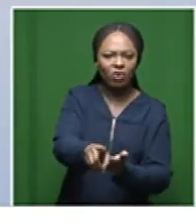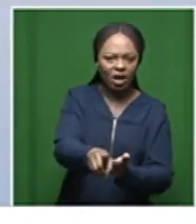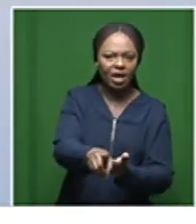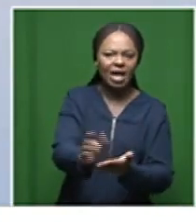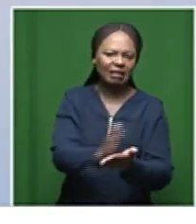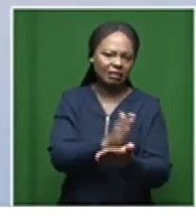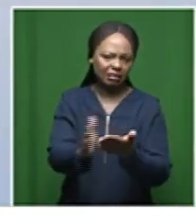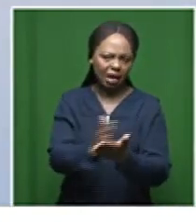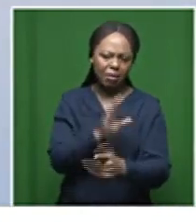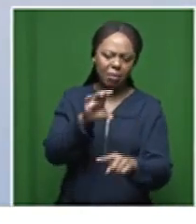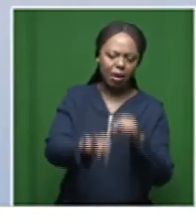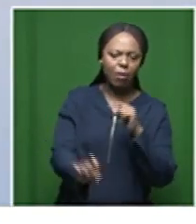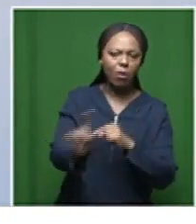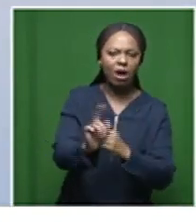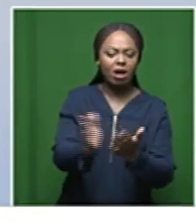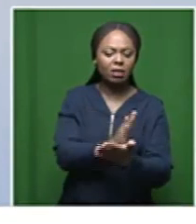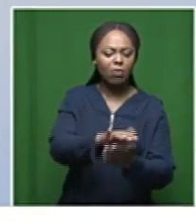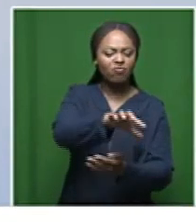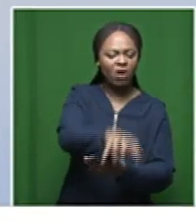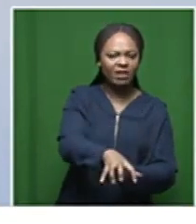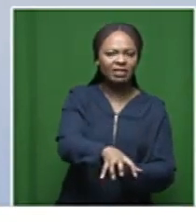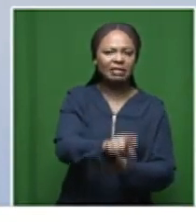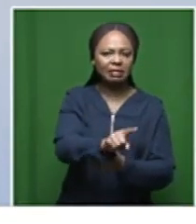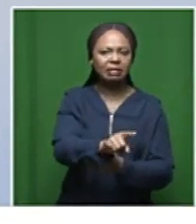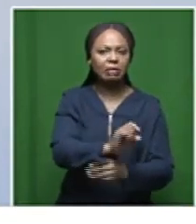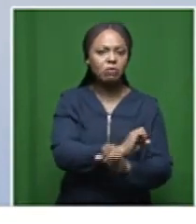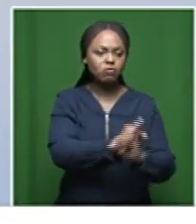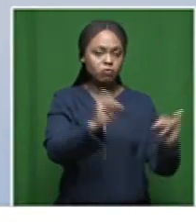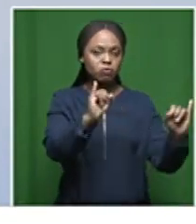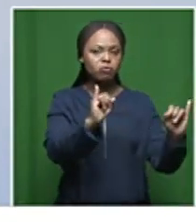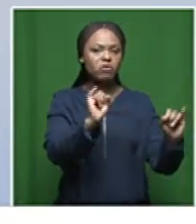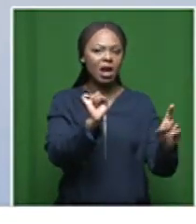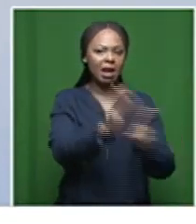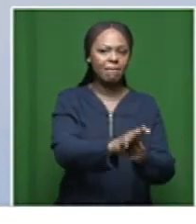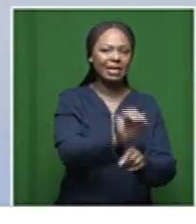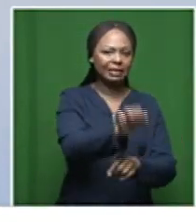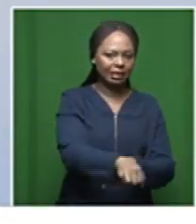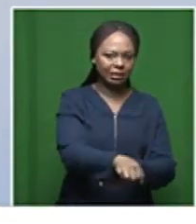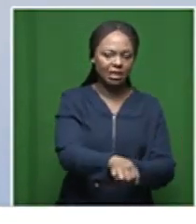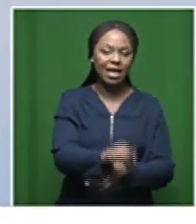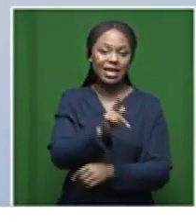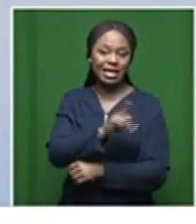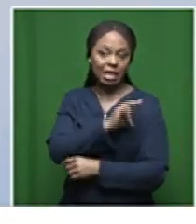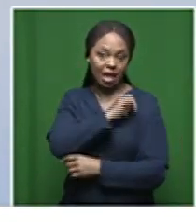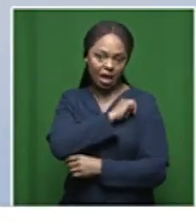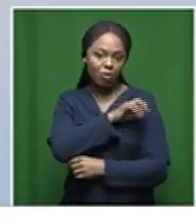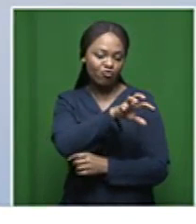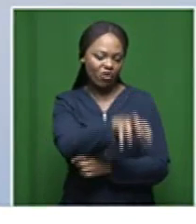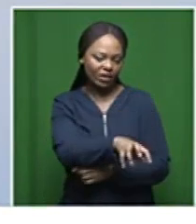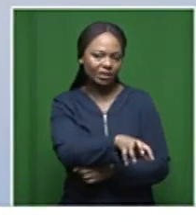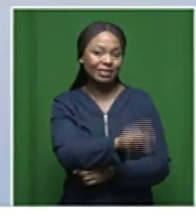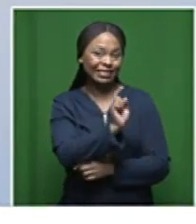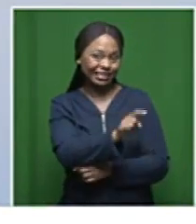places is that some provinces have been more affected than others. So just to share with you, for instance, KwaZulu-Natal has been one